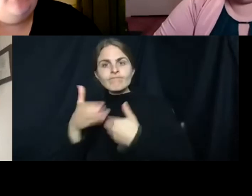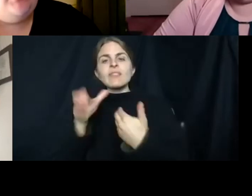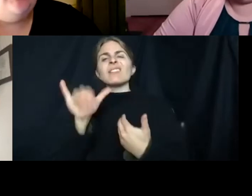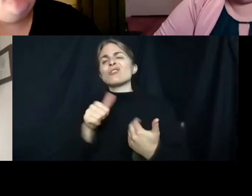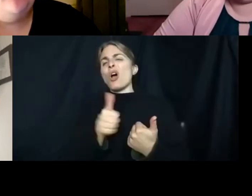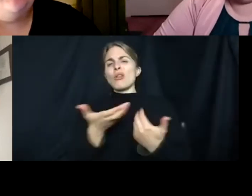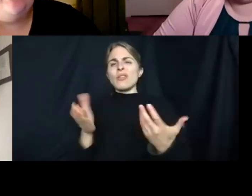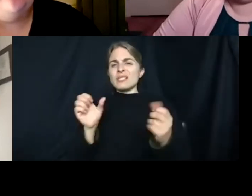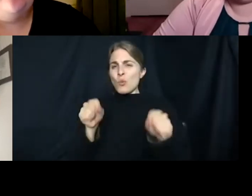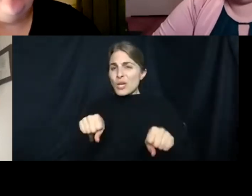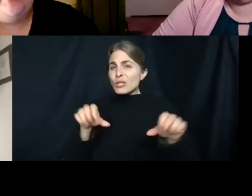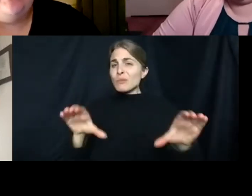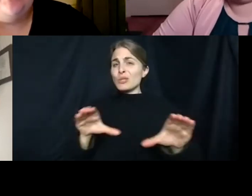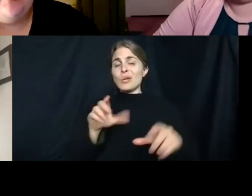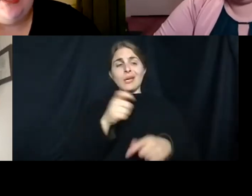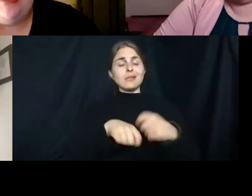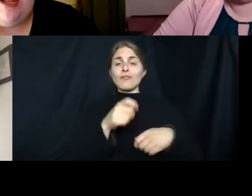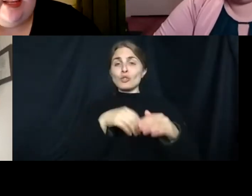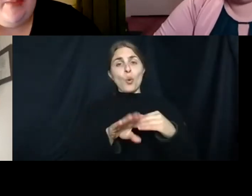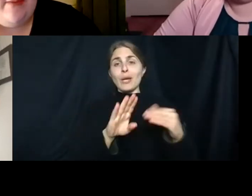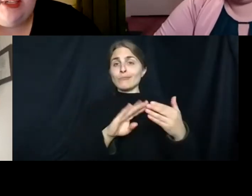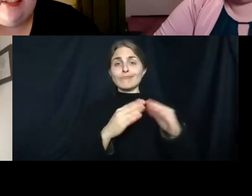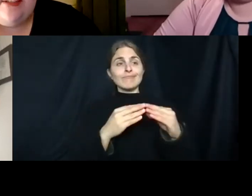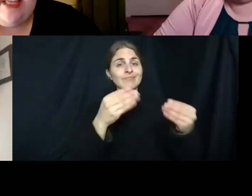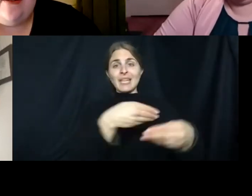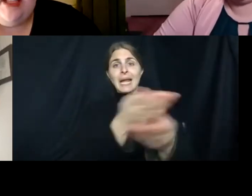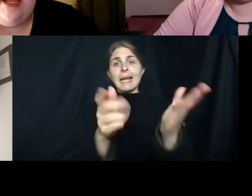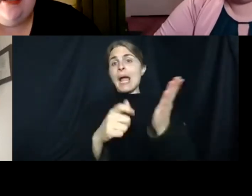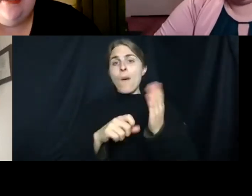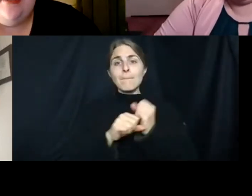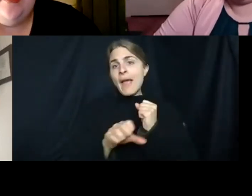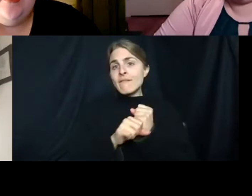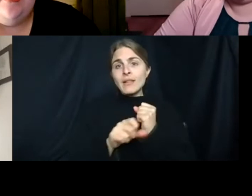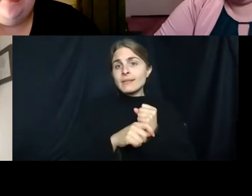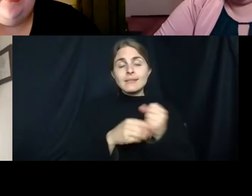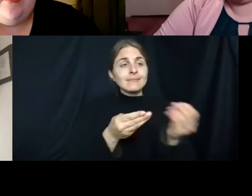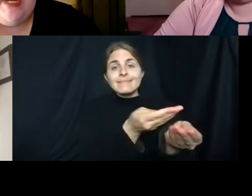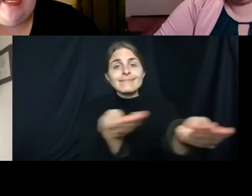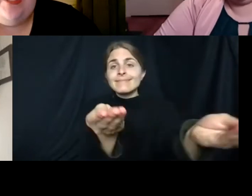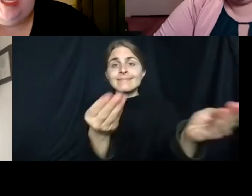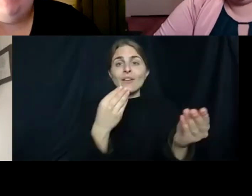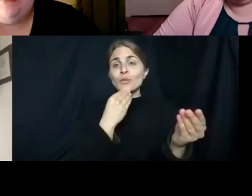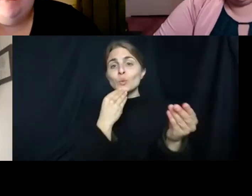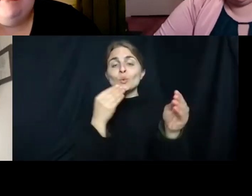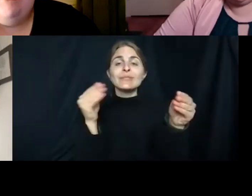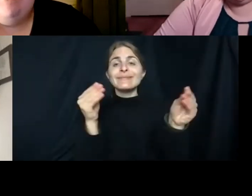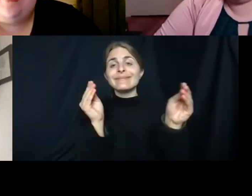we can be doing besides just going into communities and handing out pamphlets that are like nice shamey.